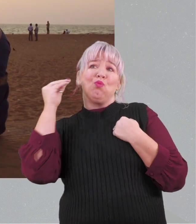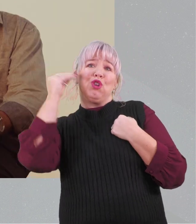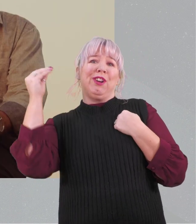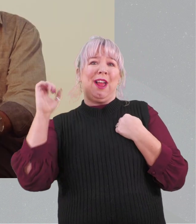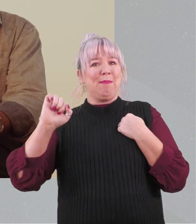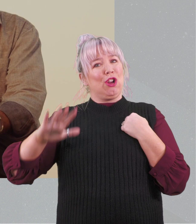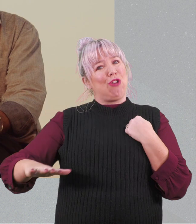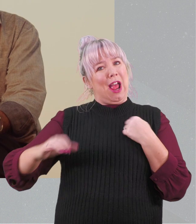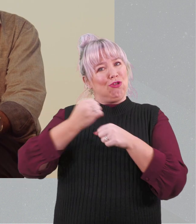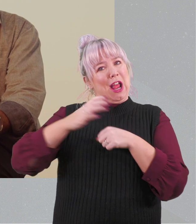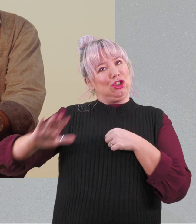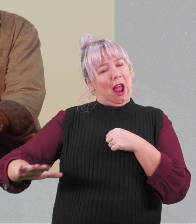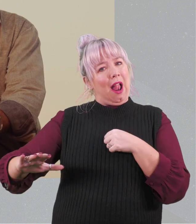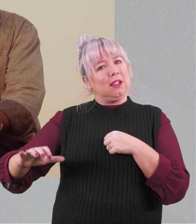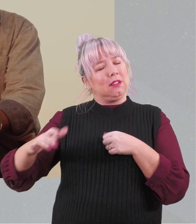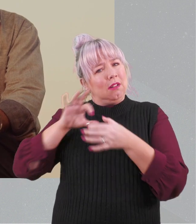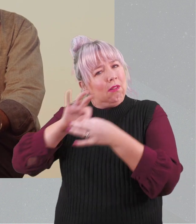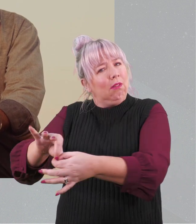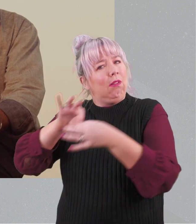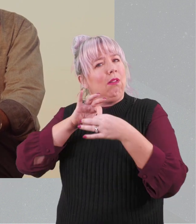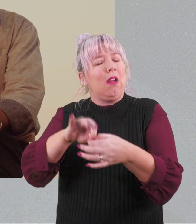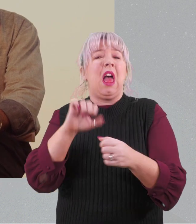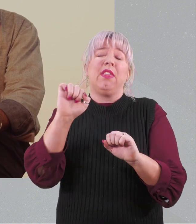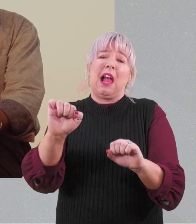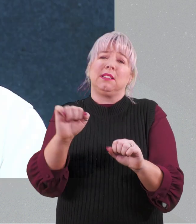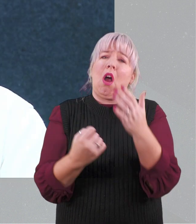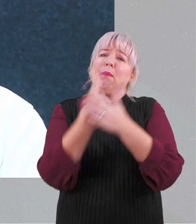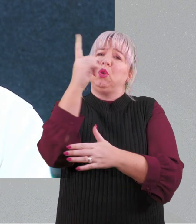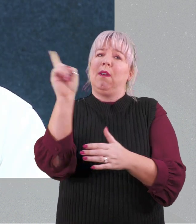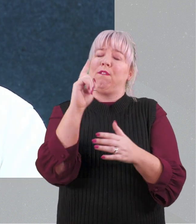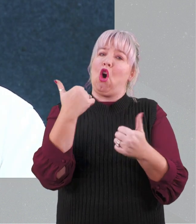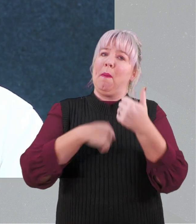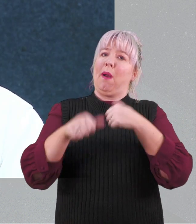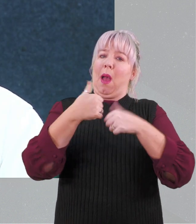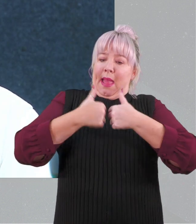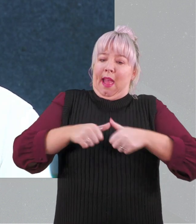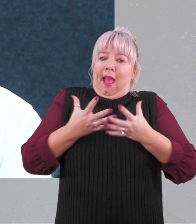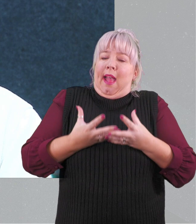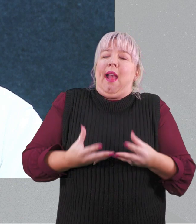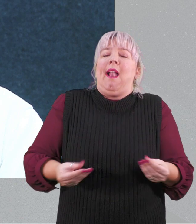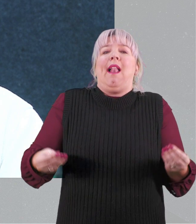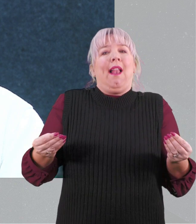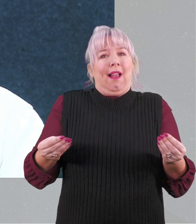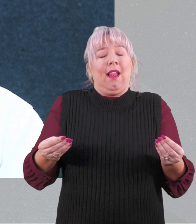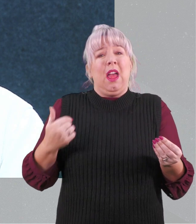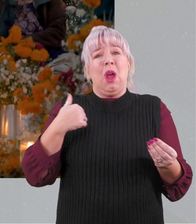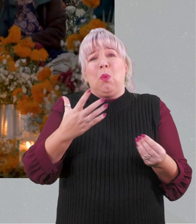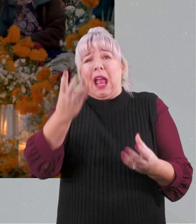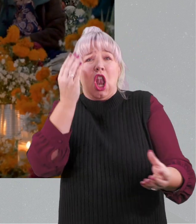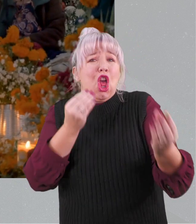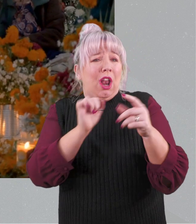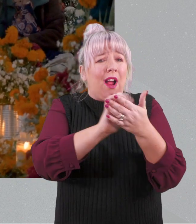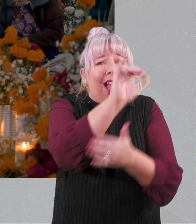kiss on my cheek from my grandchild. It can be a time of healing also. We can